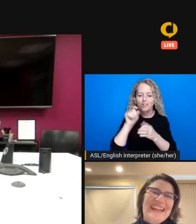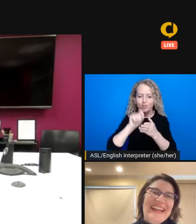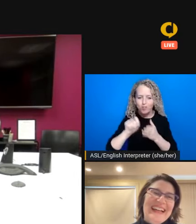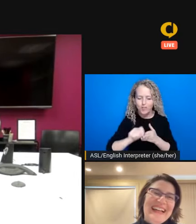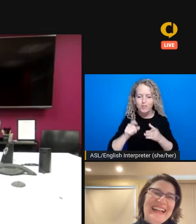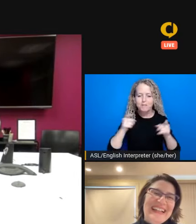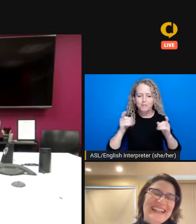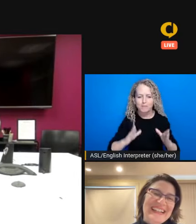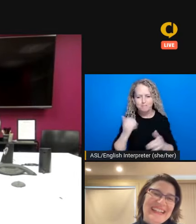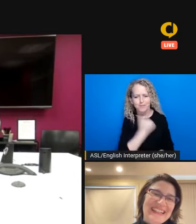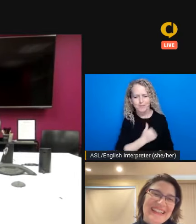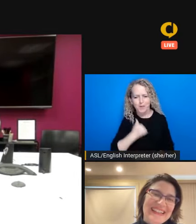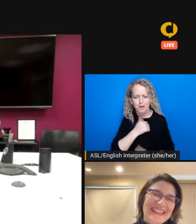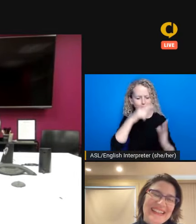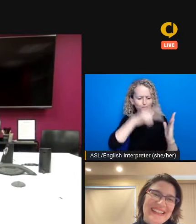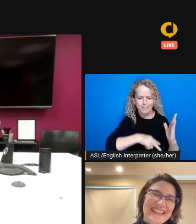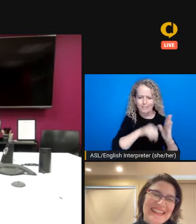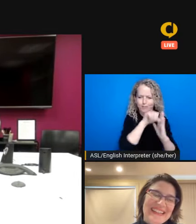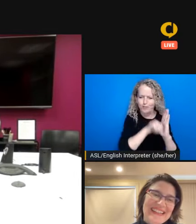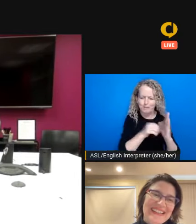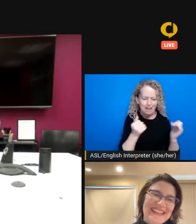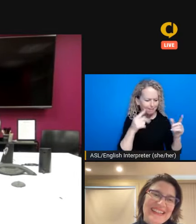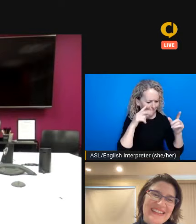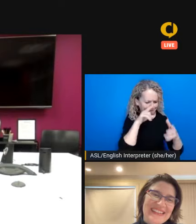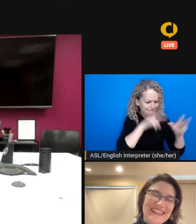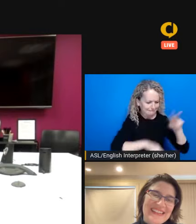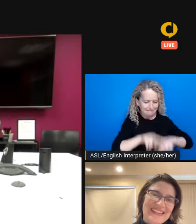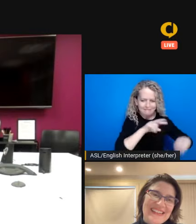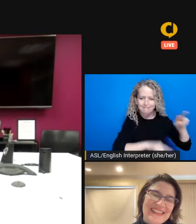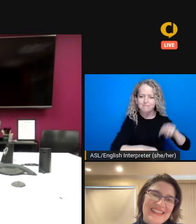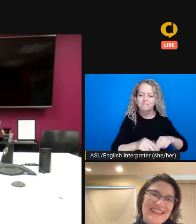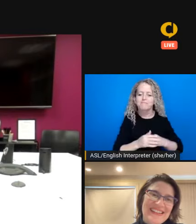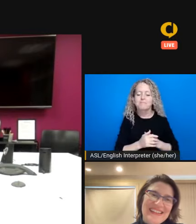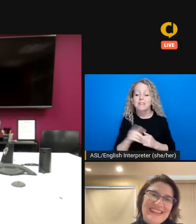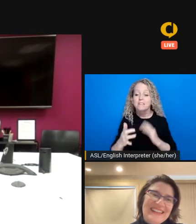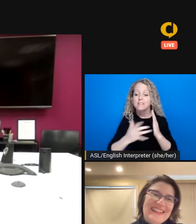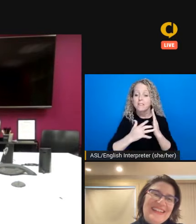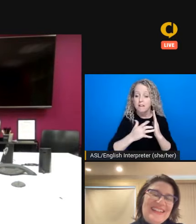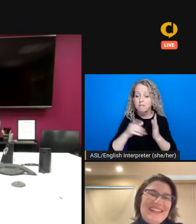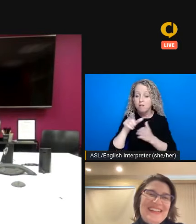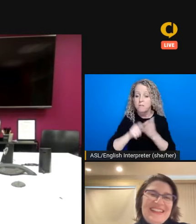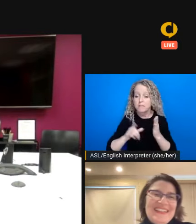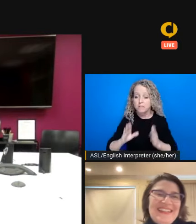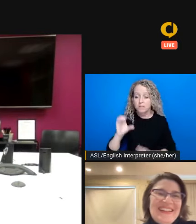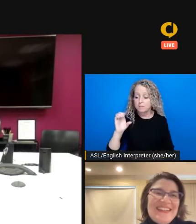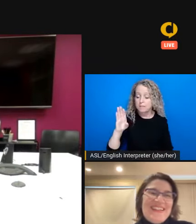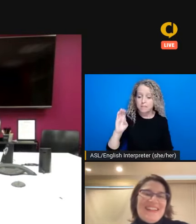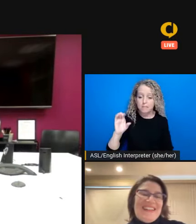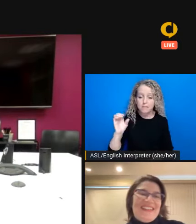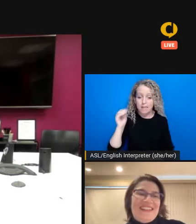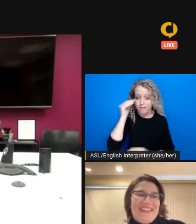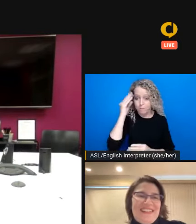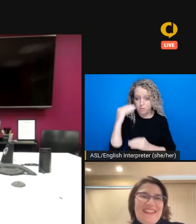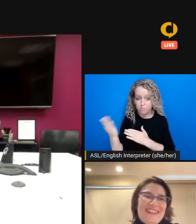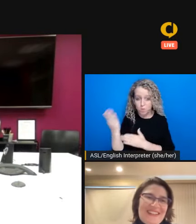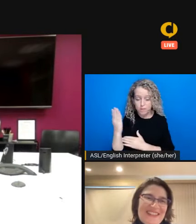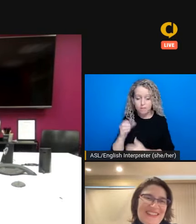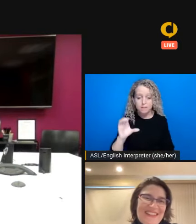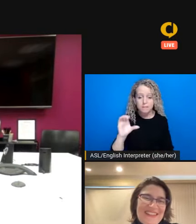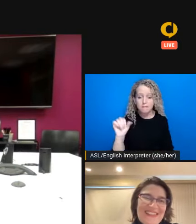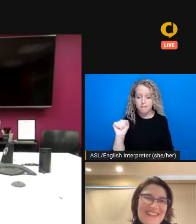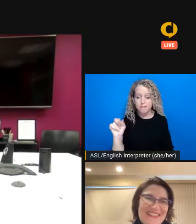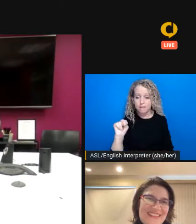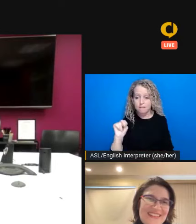here. She is a tech columnist at CBC's Information Morning. She's also a board member on CSCAN and